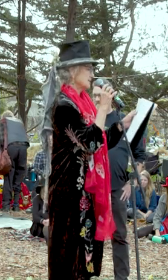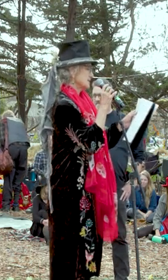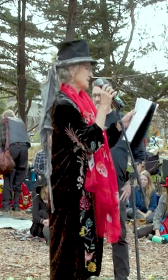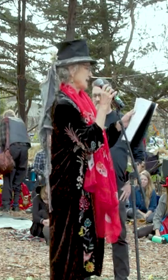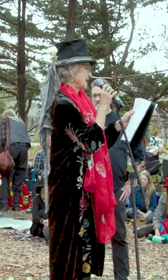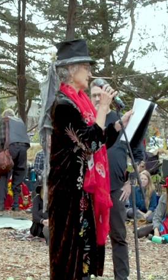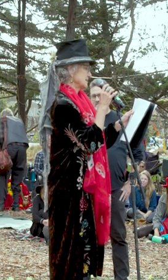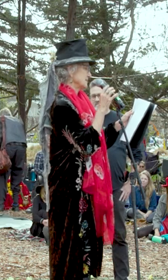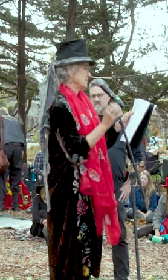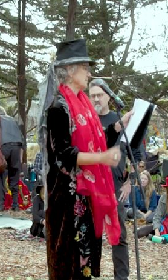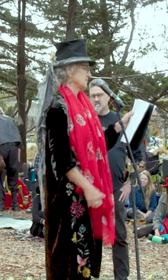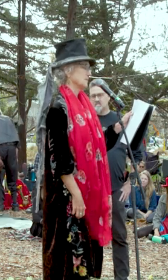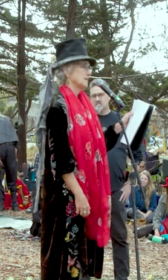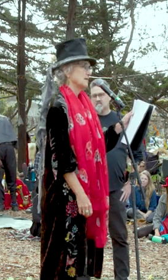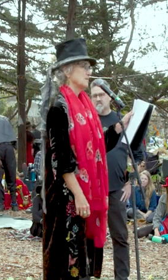Pirate the Cat.